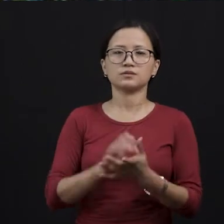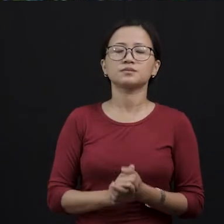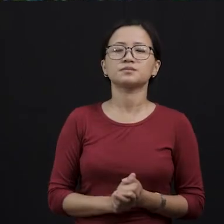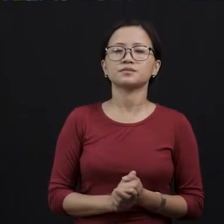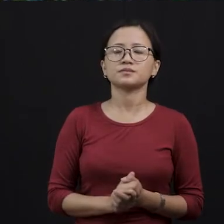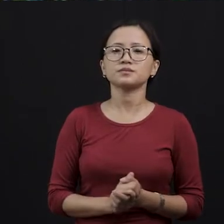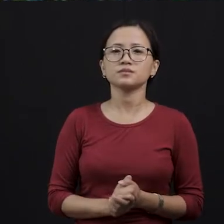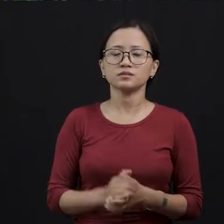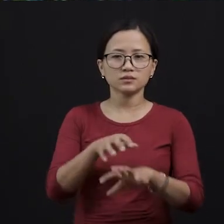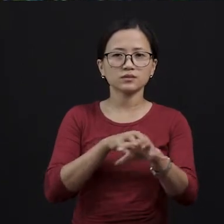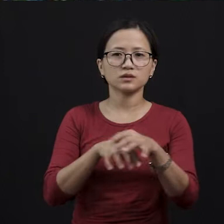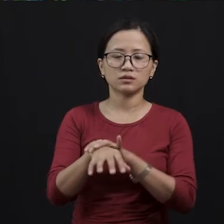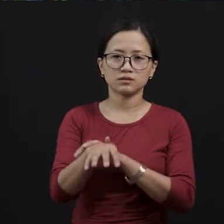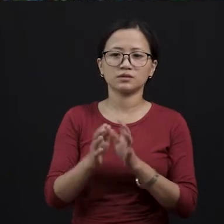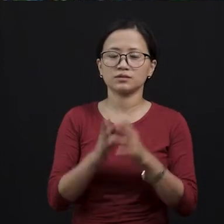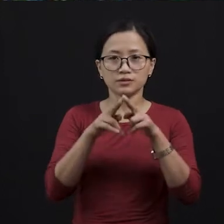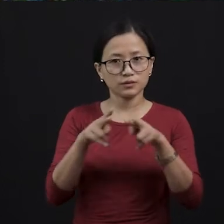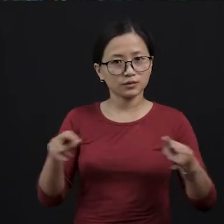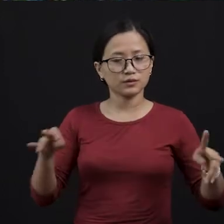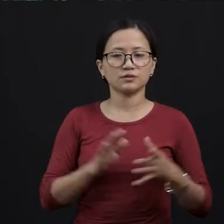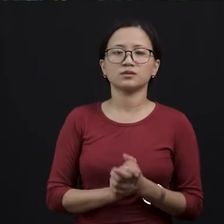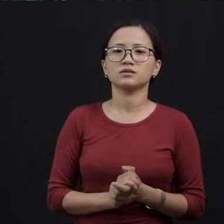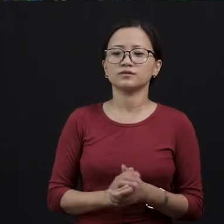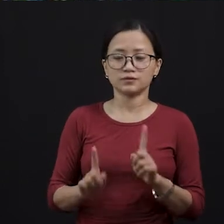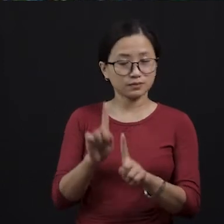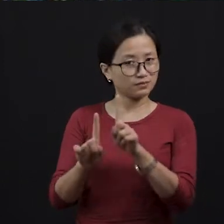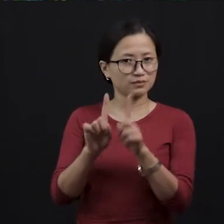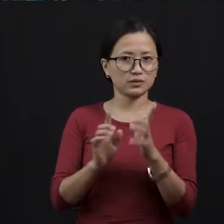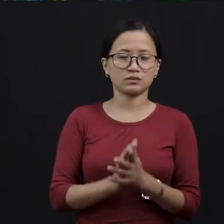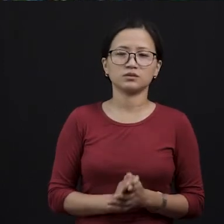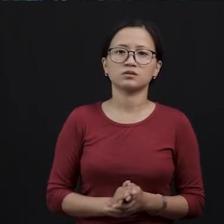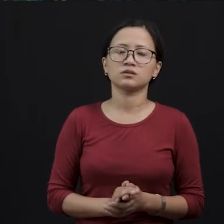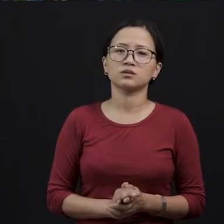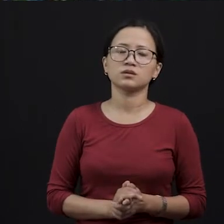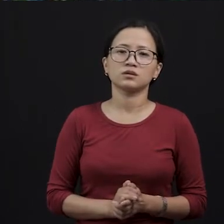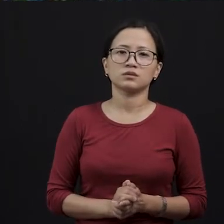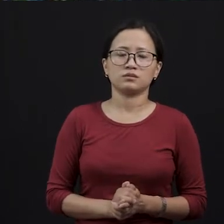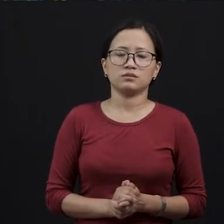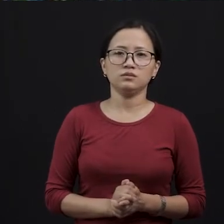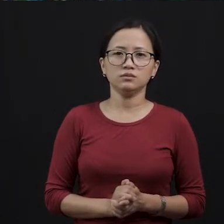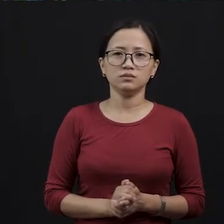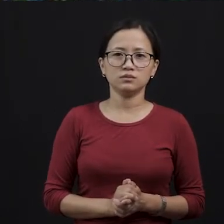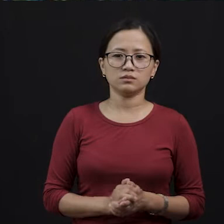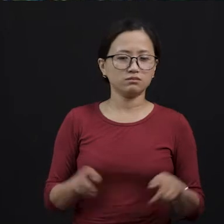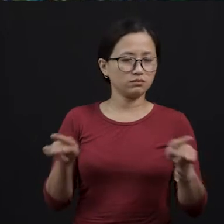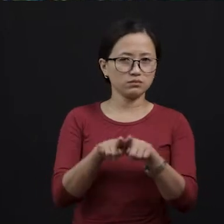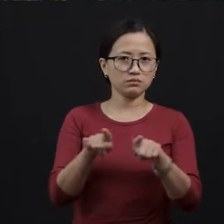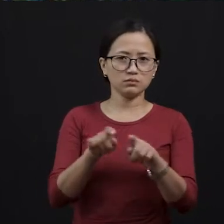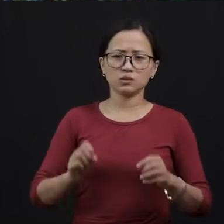the animals will also differ, even the plants. Okay, plants and animals are not the